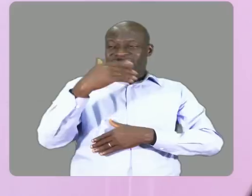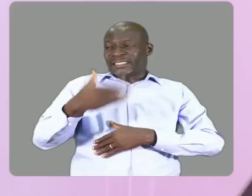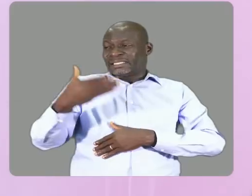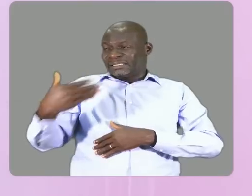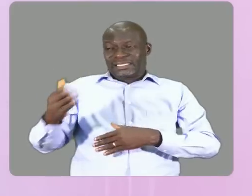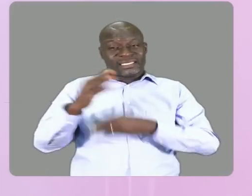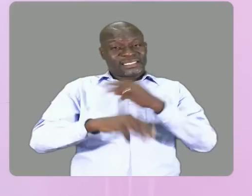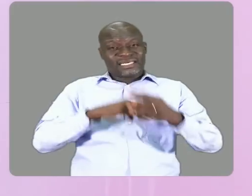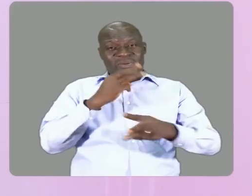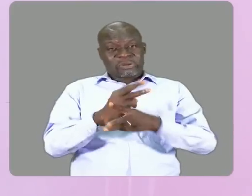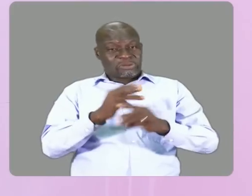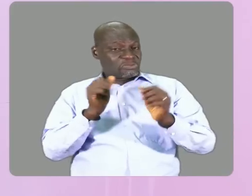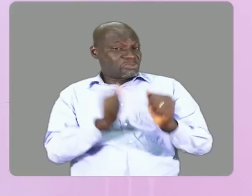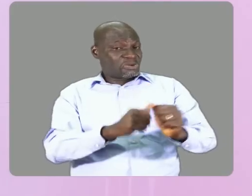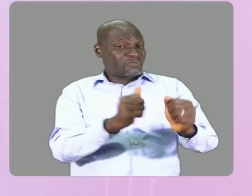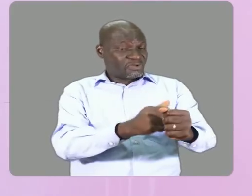ebehye wadwire mu bebre